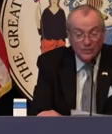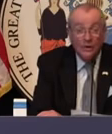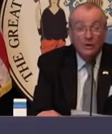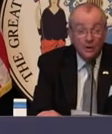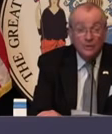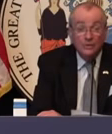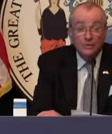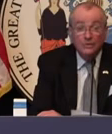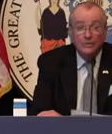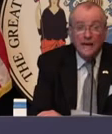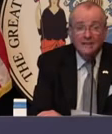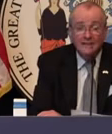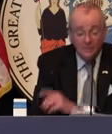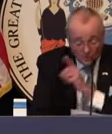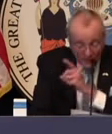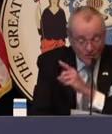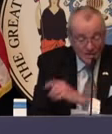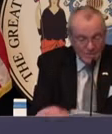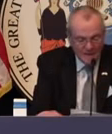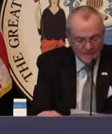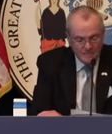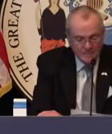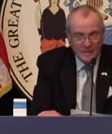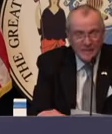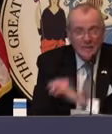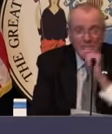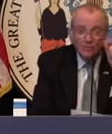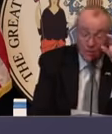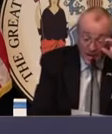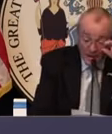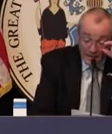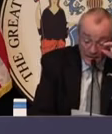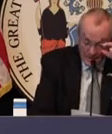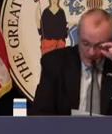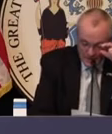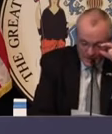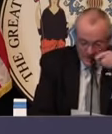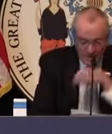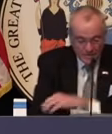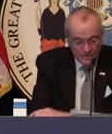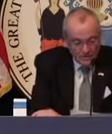several weeks are the result of that. So let's keep at it. Before I